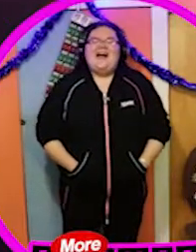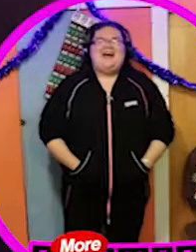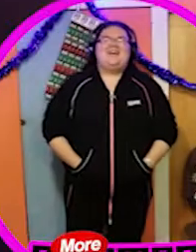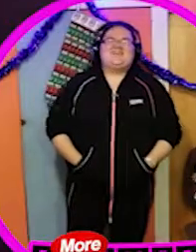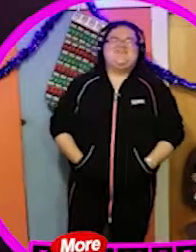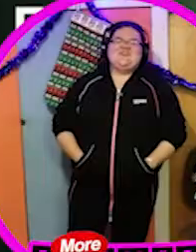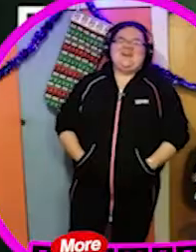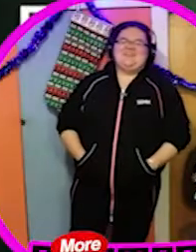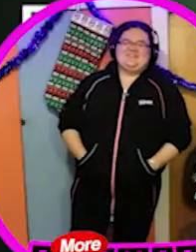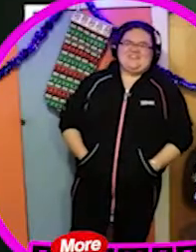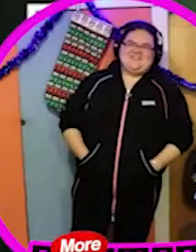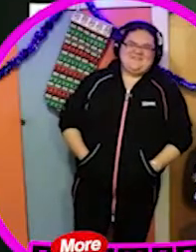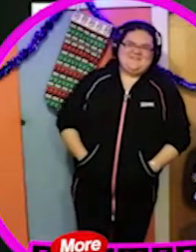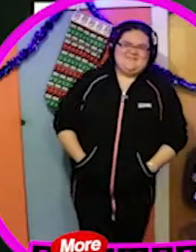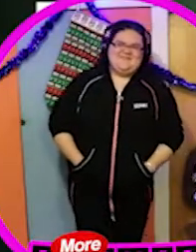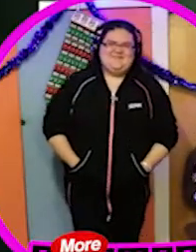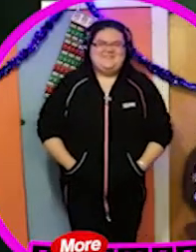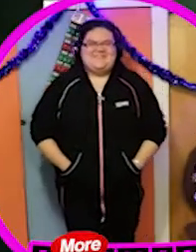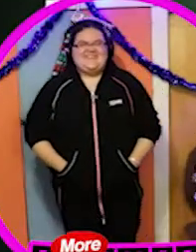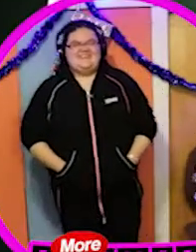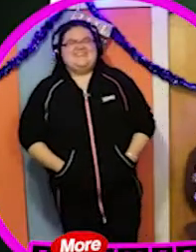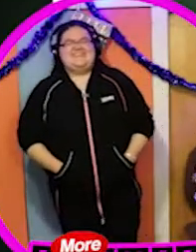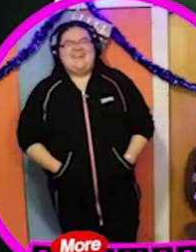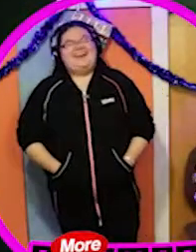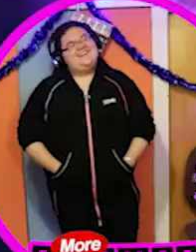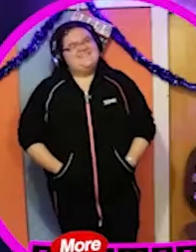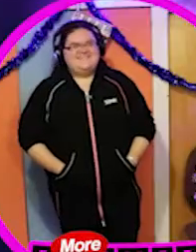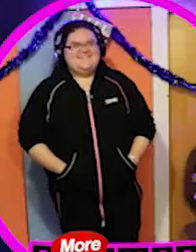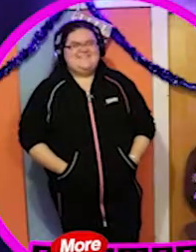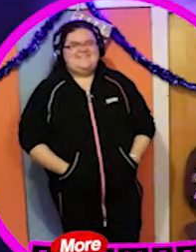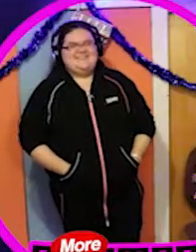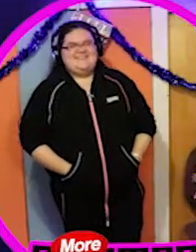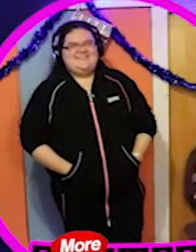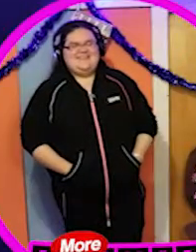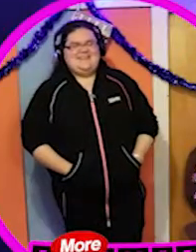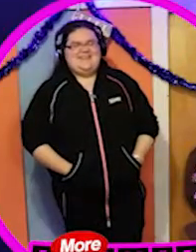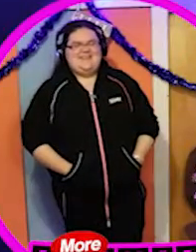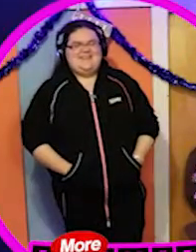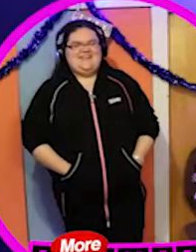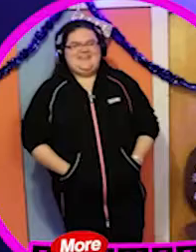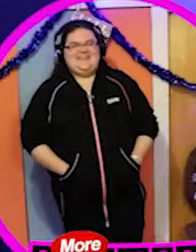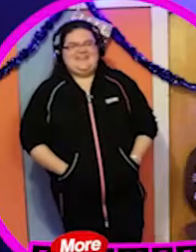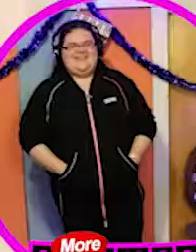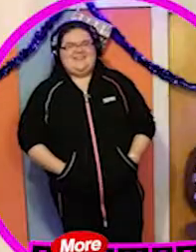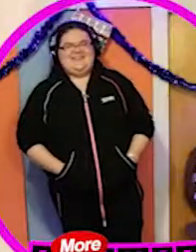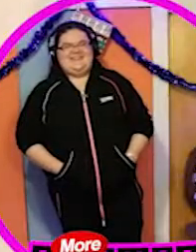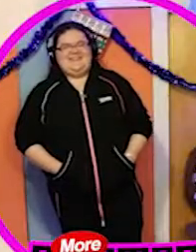care. I am too. Toby, you slipped and fell, bro. Yeah. Bro, I tried to just bounce all the way.